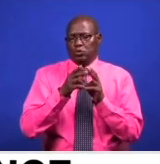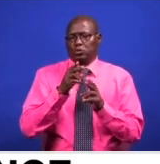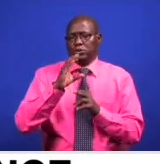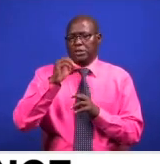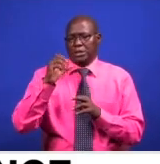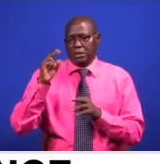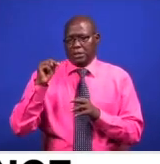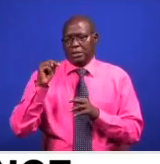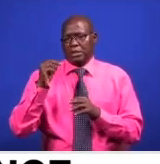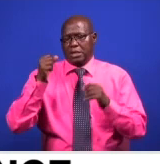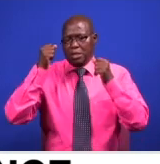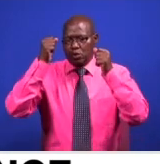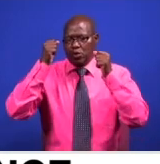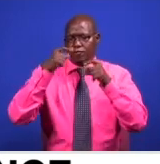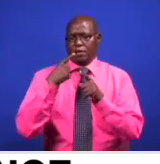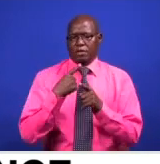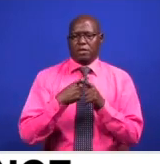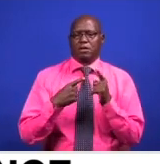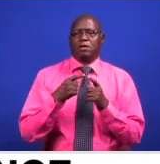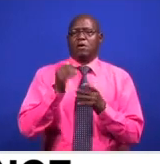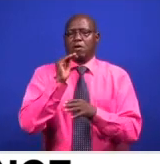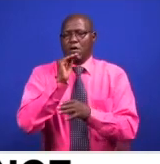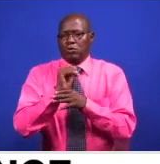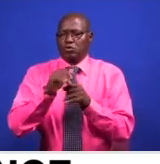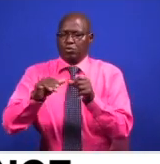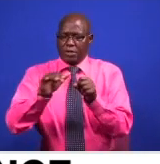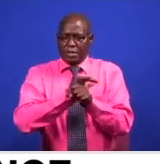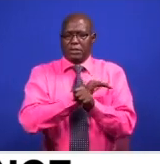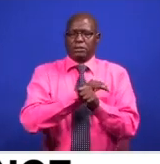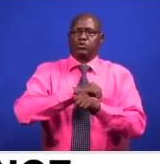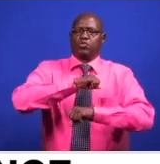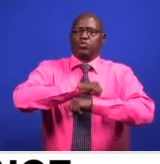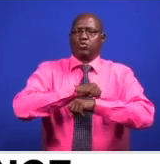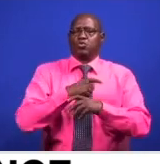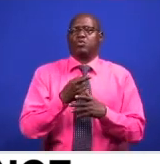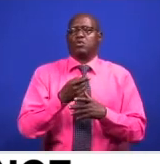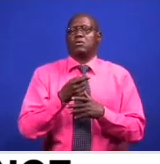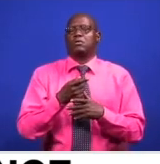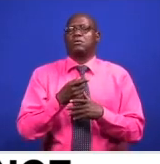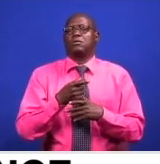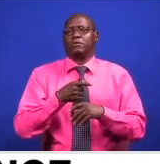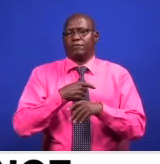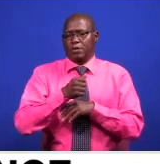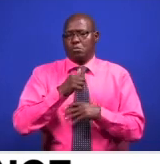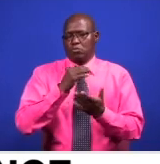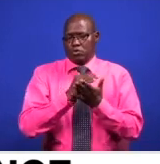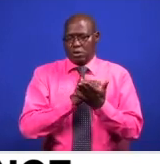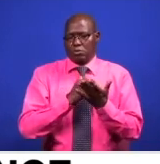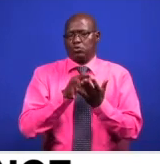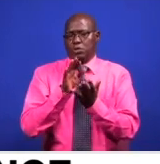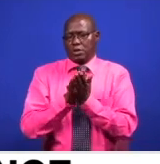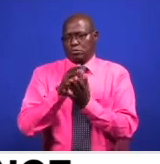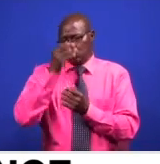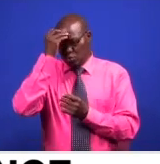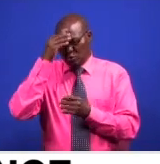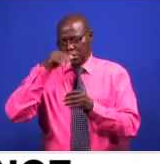government to formulate a plan to entrench comprehensive school feeding programs as a way to keep children in school in the face of the ongoing drought.